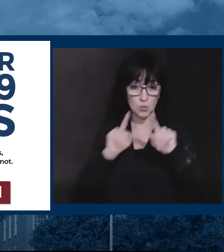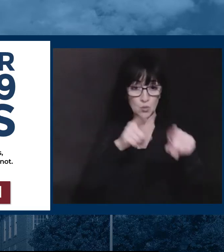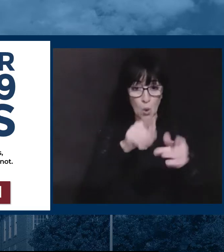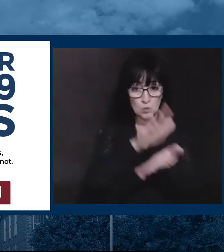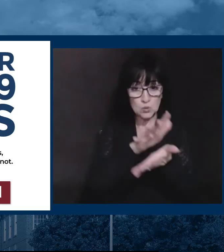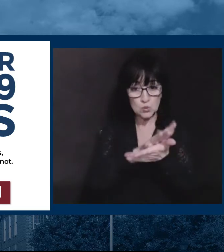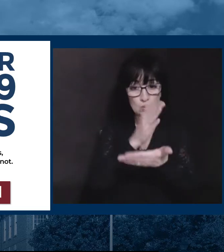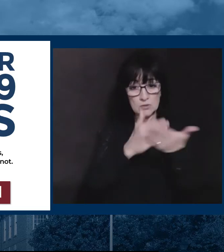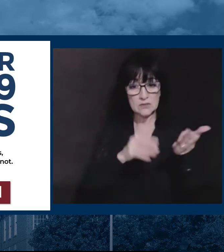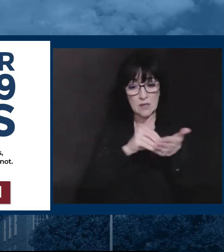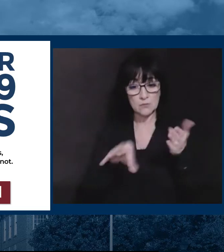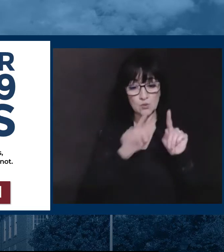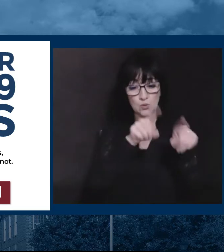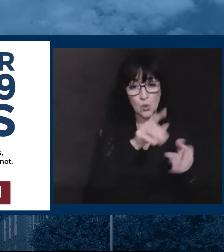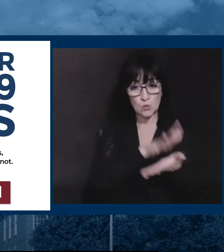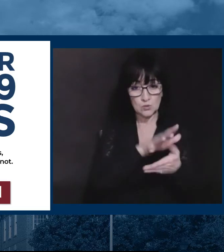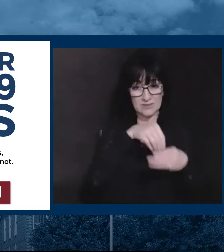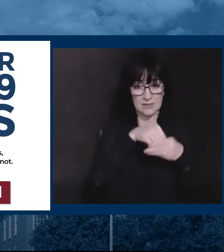positives before